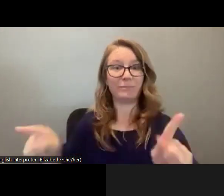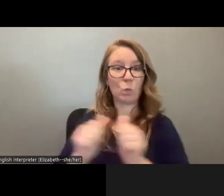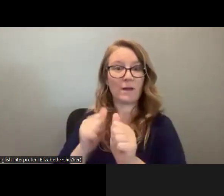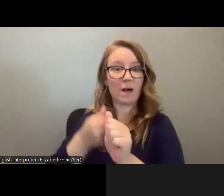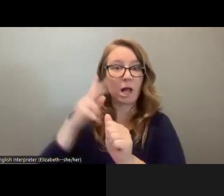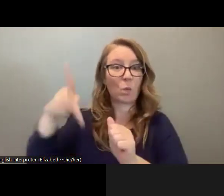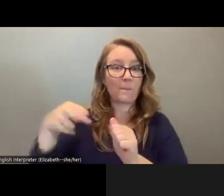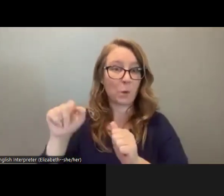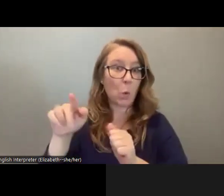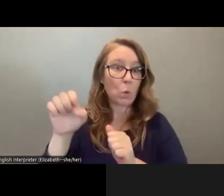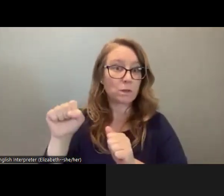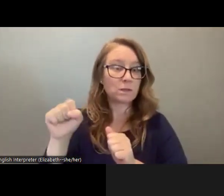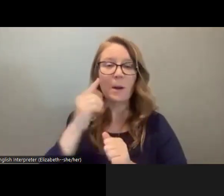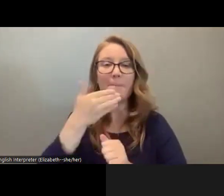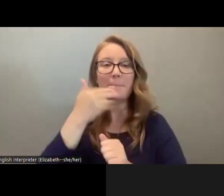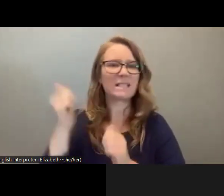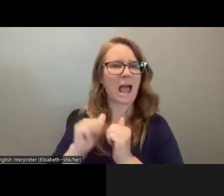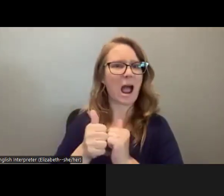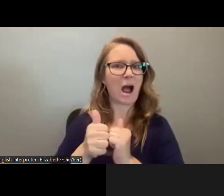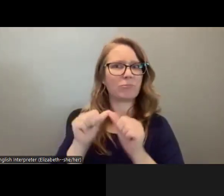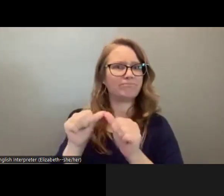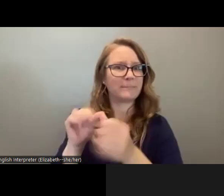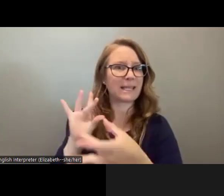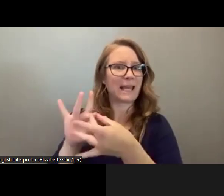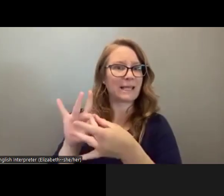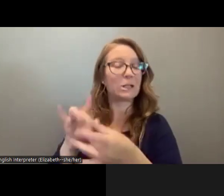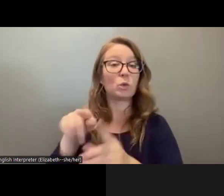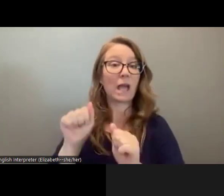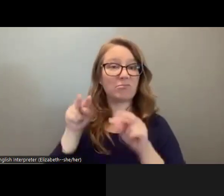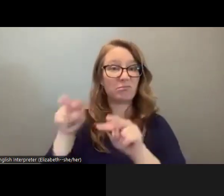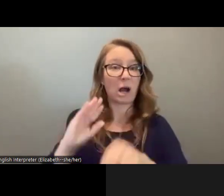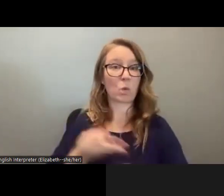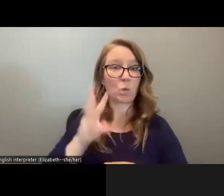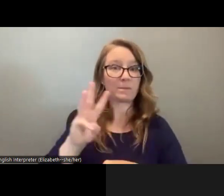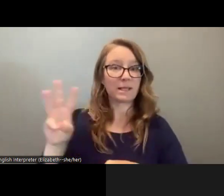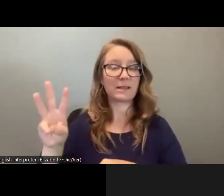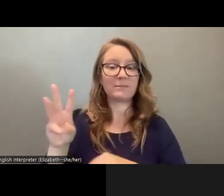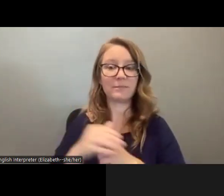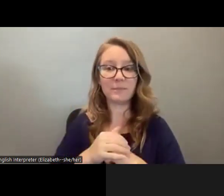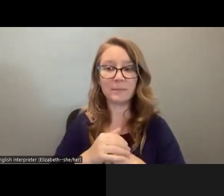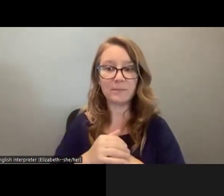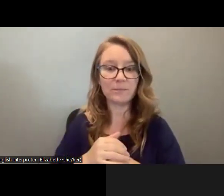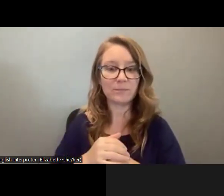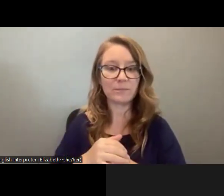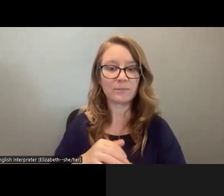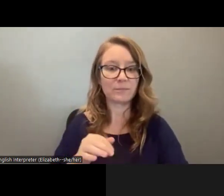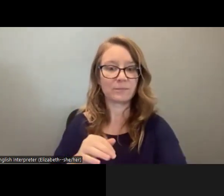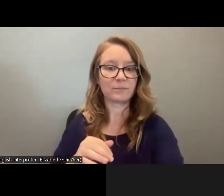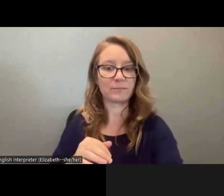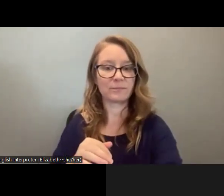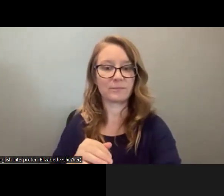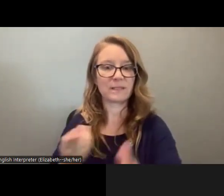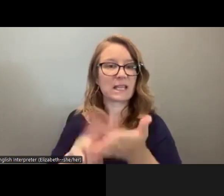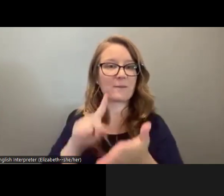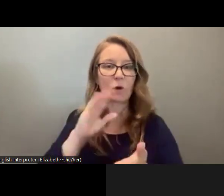notes about the best way to stay connected. You can go to our website, wison.org, and just sign up for our